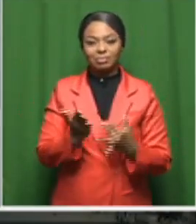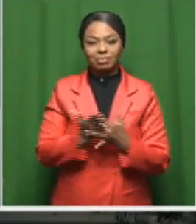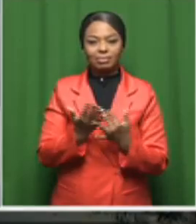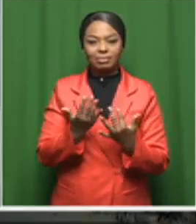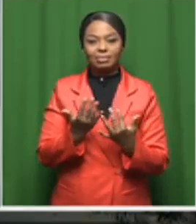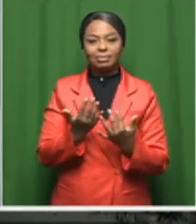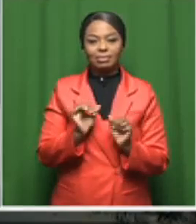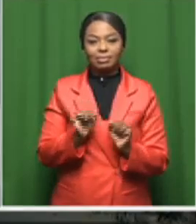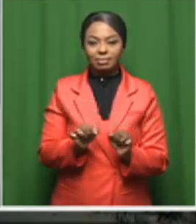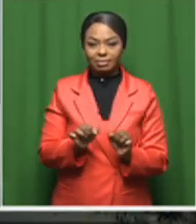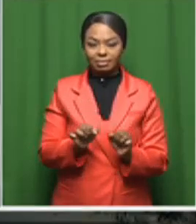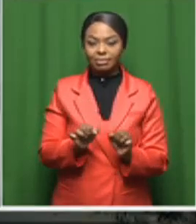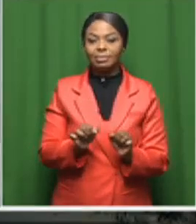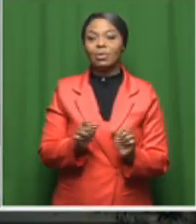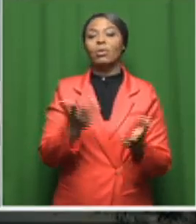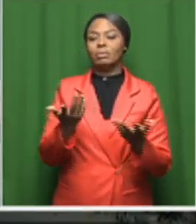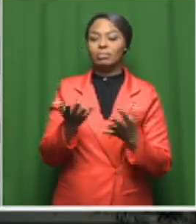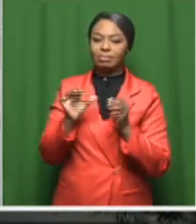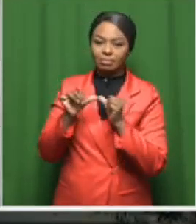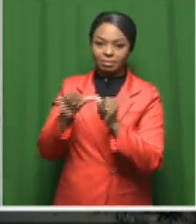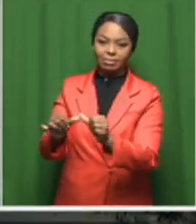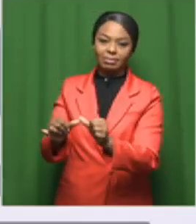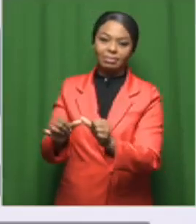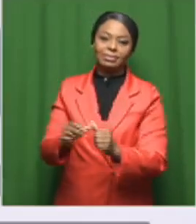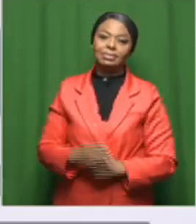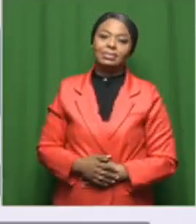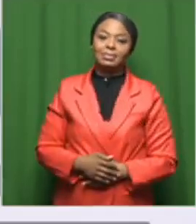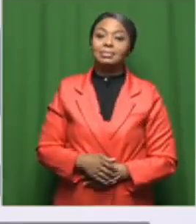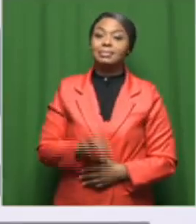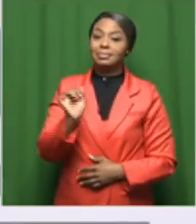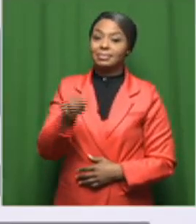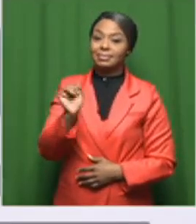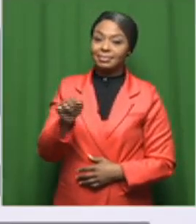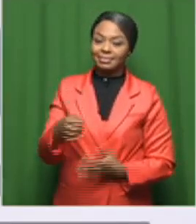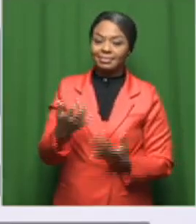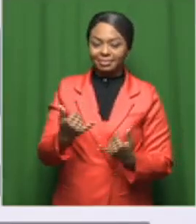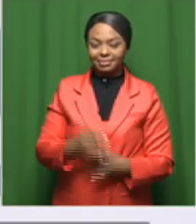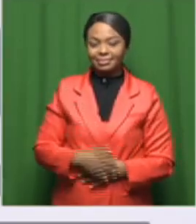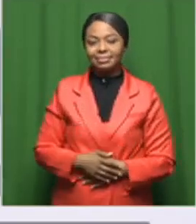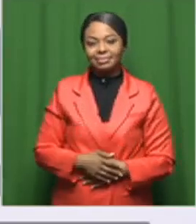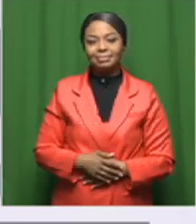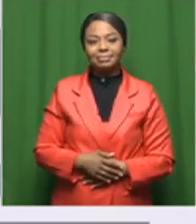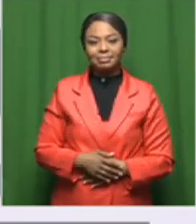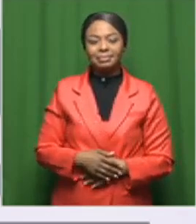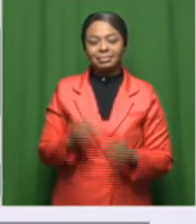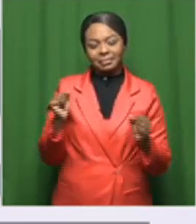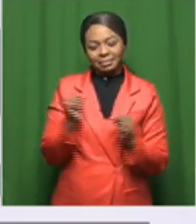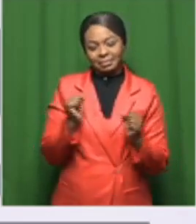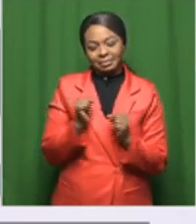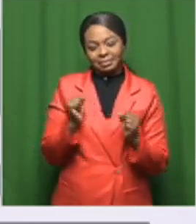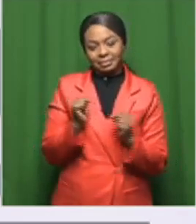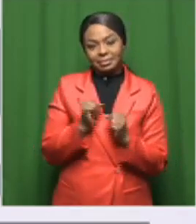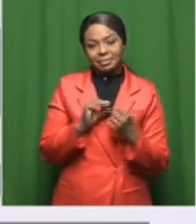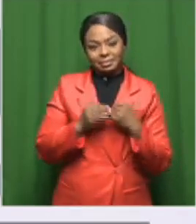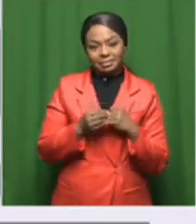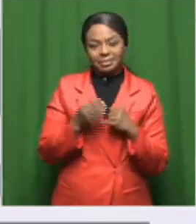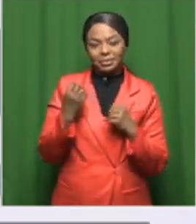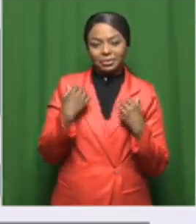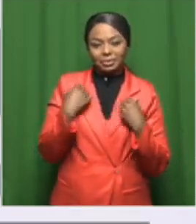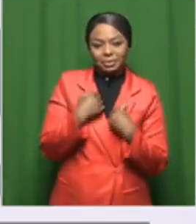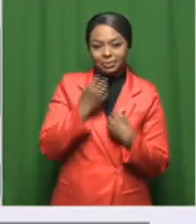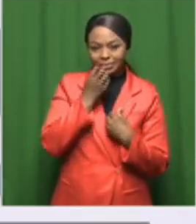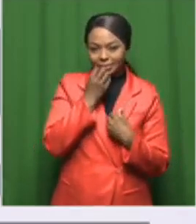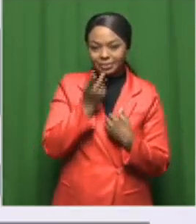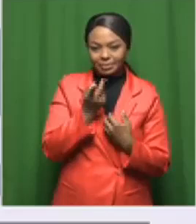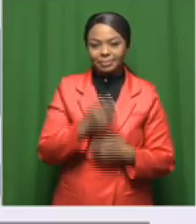All right, Leanne, we're wishing you strength there as you slowly defrost and continue to bring us all that running coverage. Even from that little corner